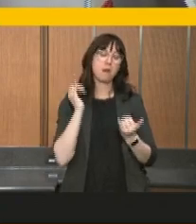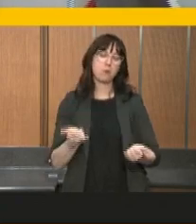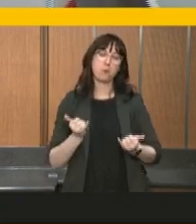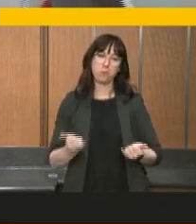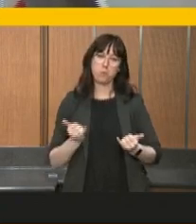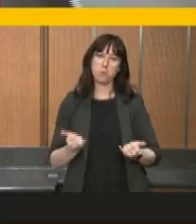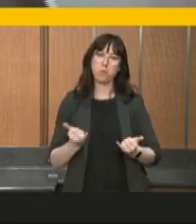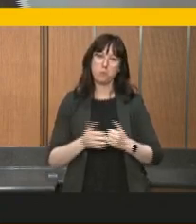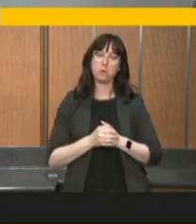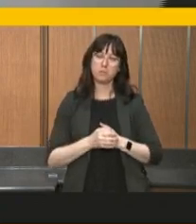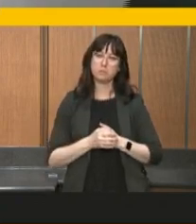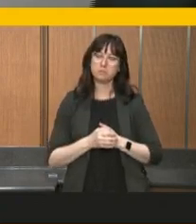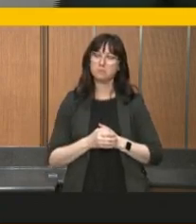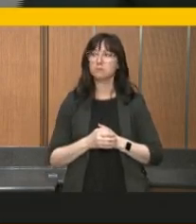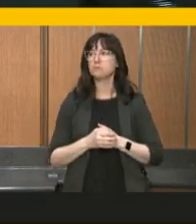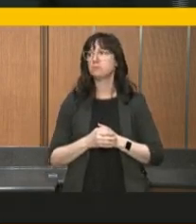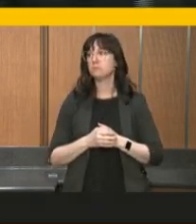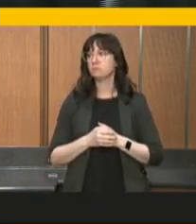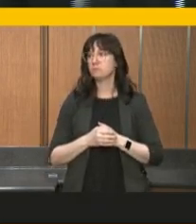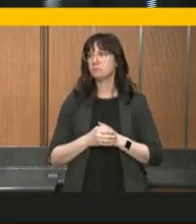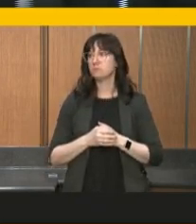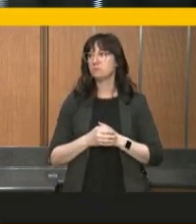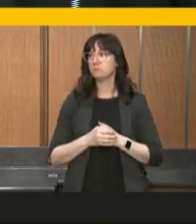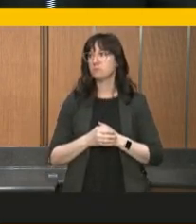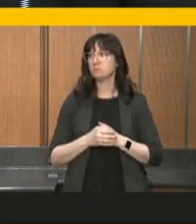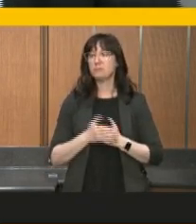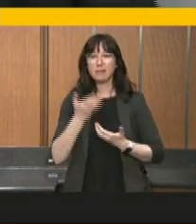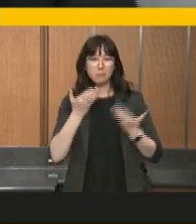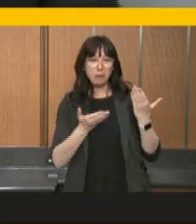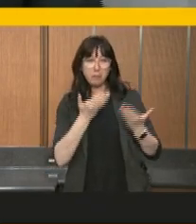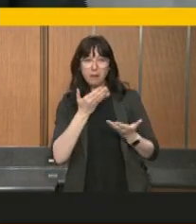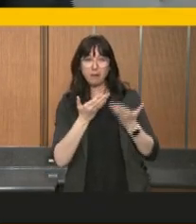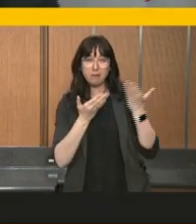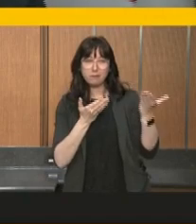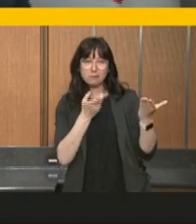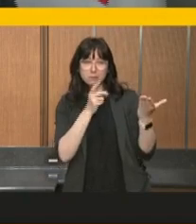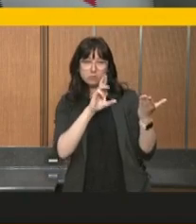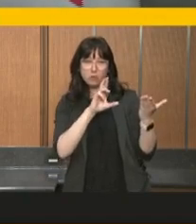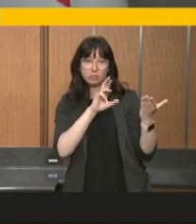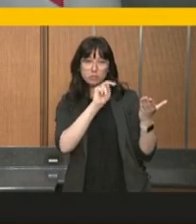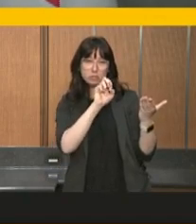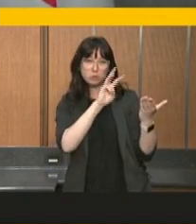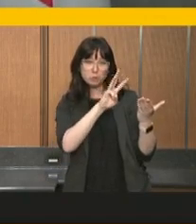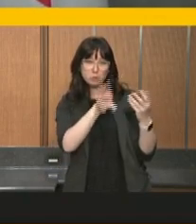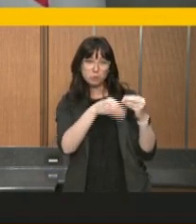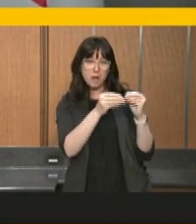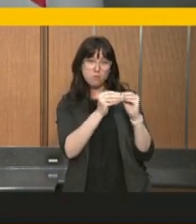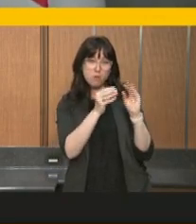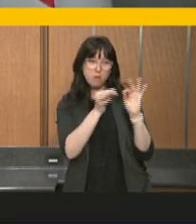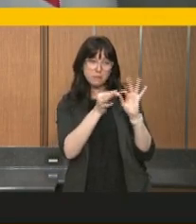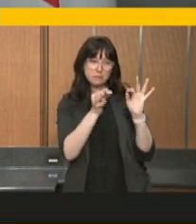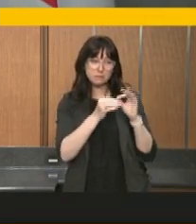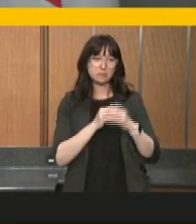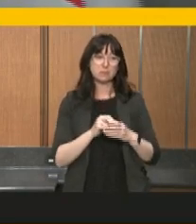And peut-être notre docteur veut ajouter. And perhaps Dr. New might want to add something.